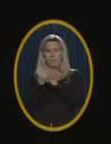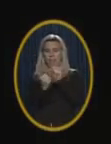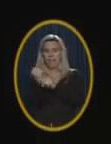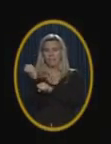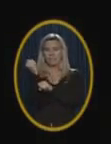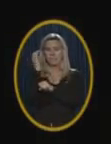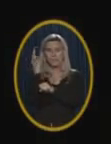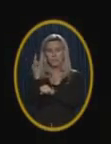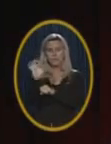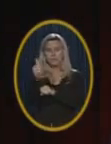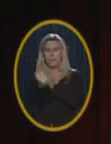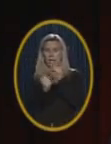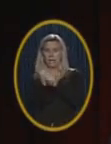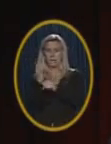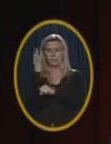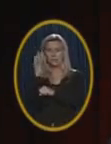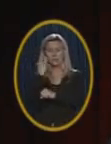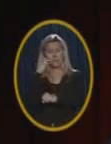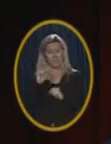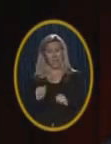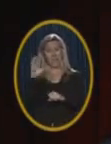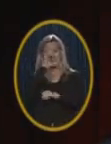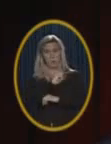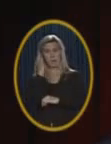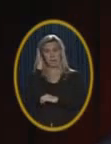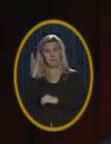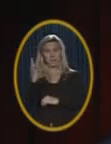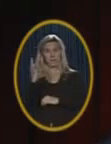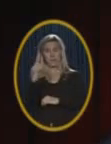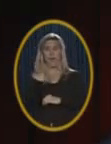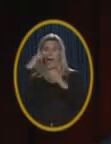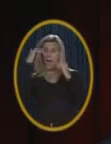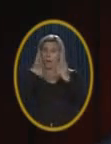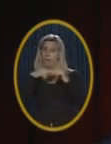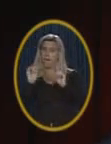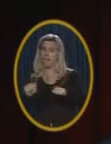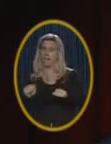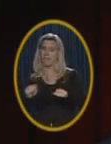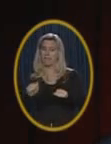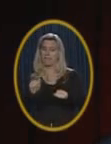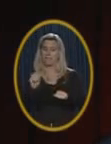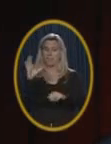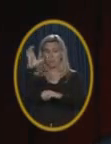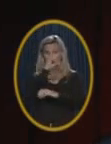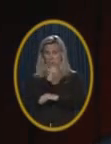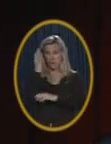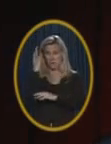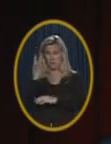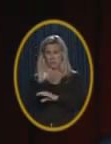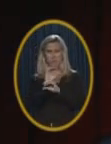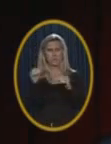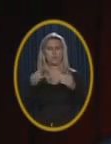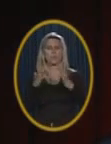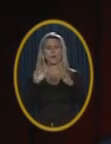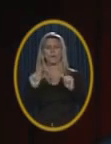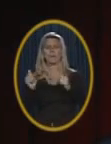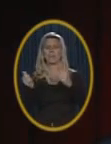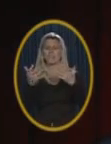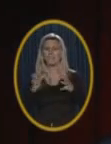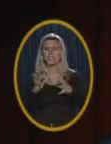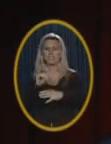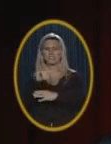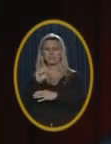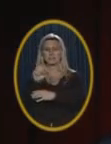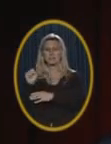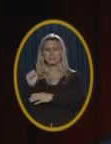now around here? If I could predict the future, and I hope that I can, there's no way we can finish up building that space station